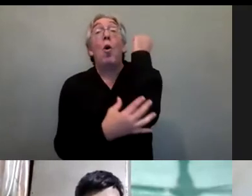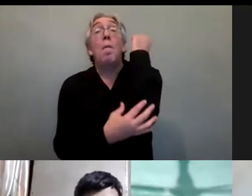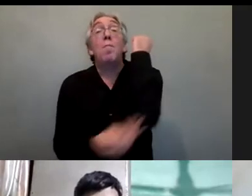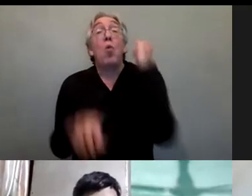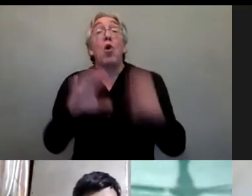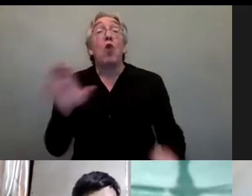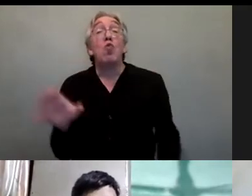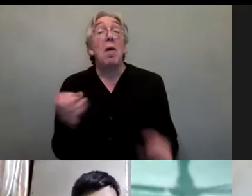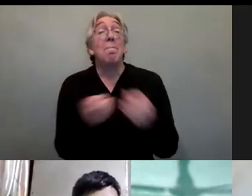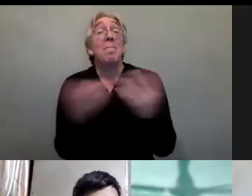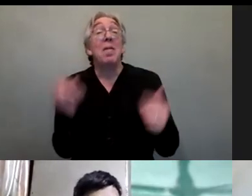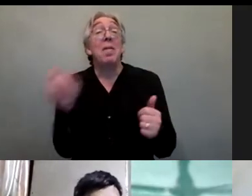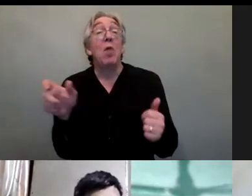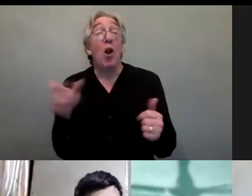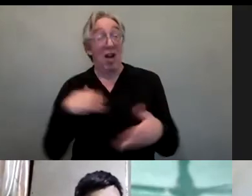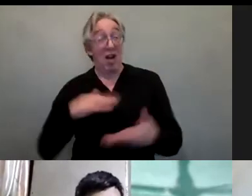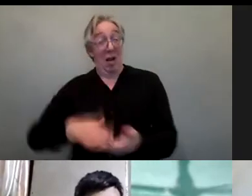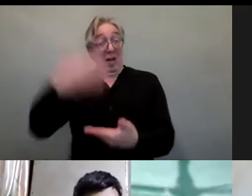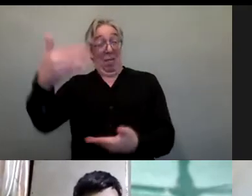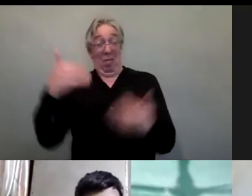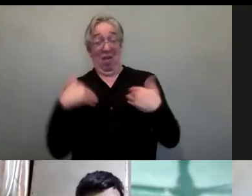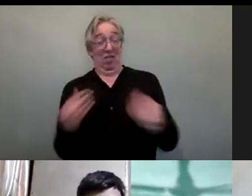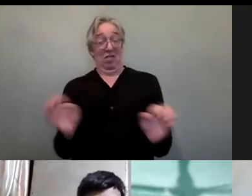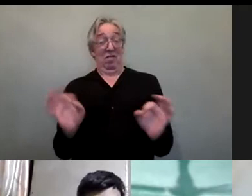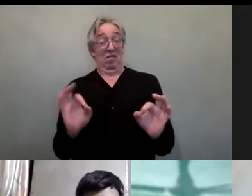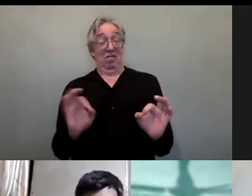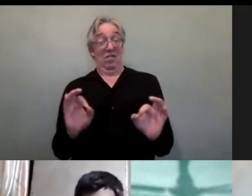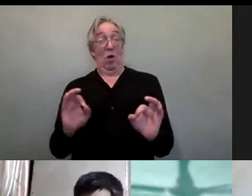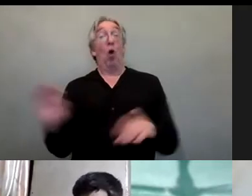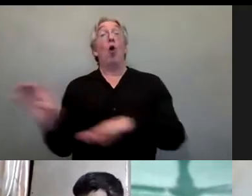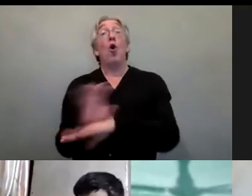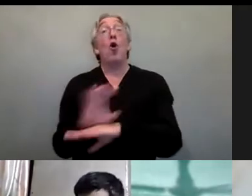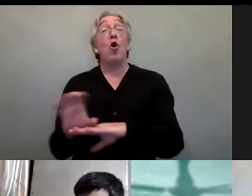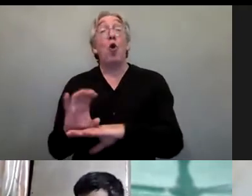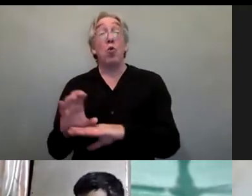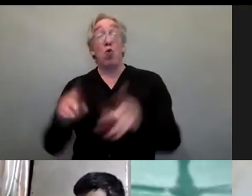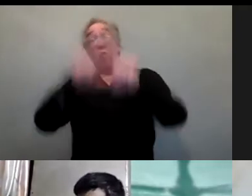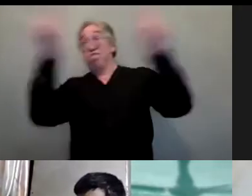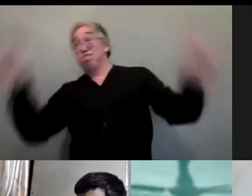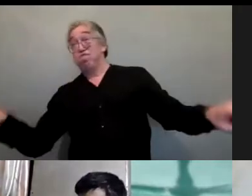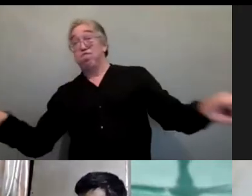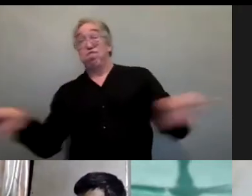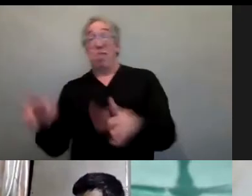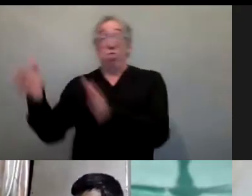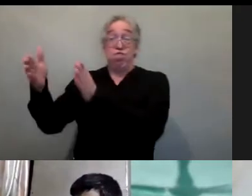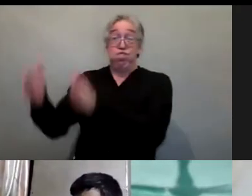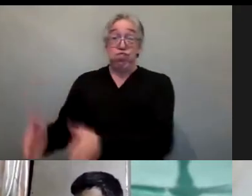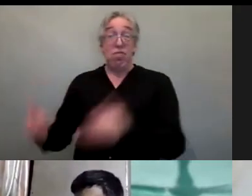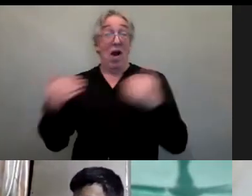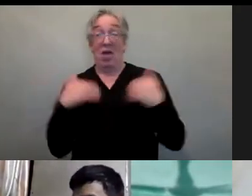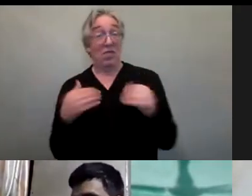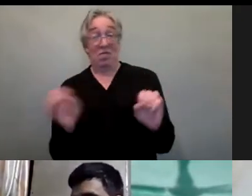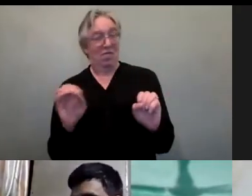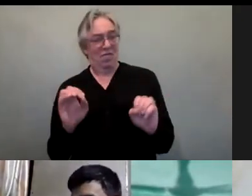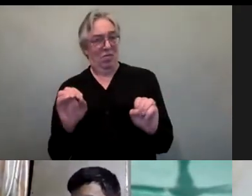tablets. That means that mobile service providers are a key component of any solution to